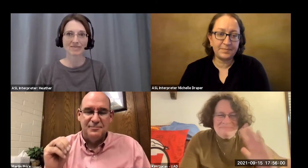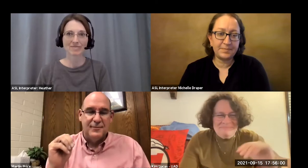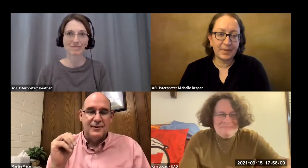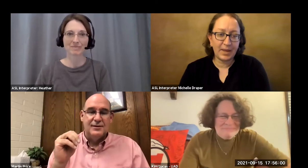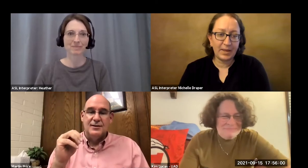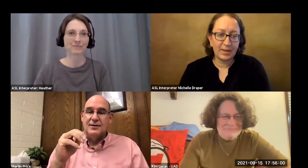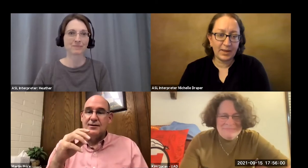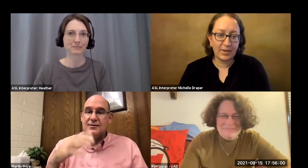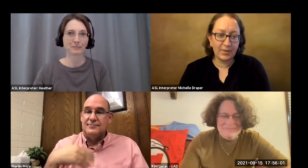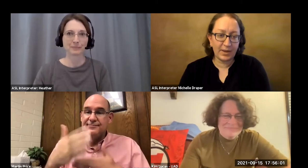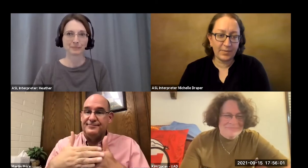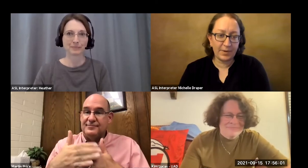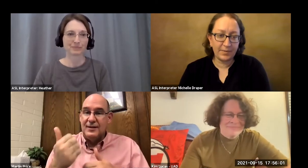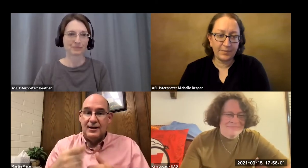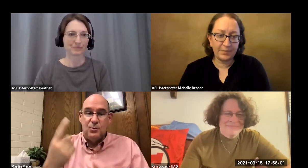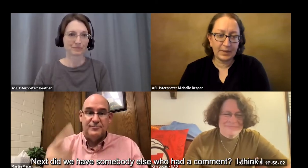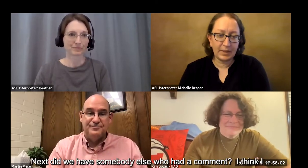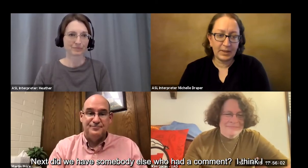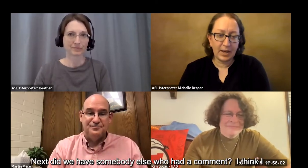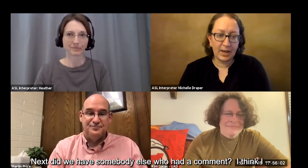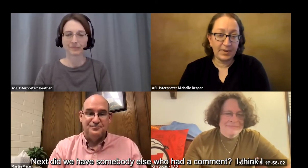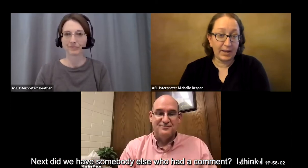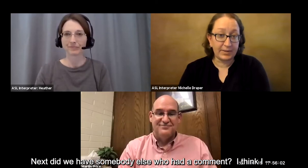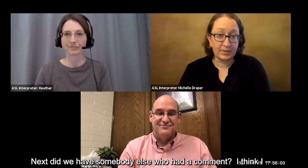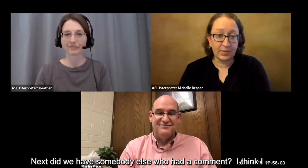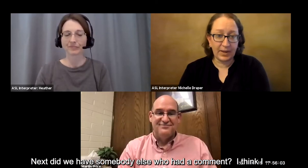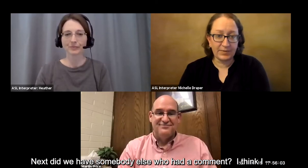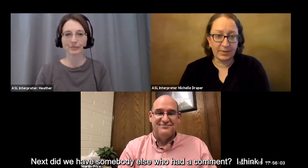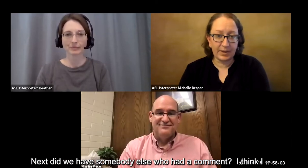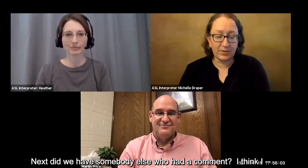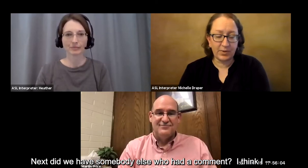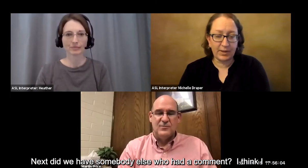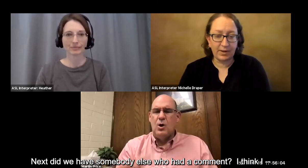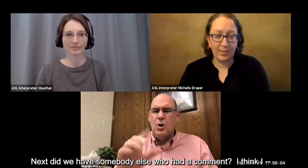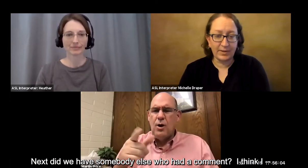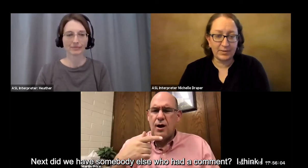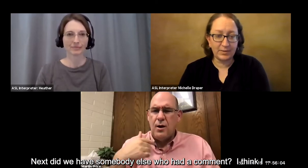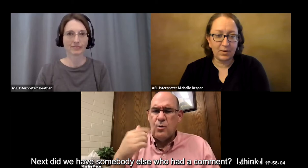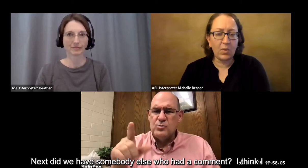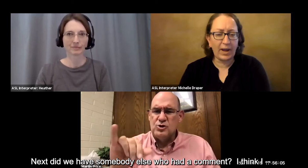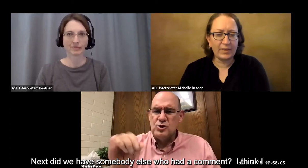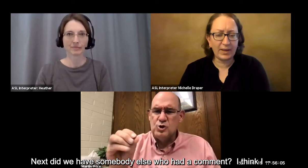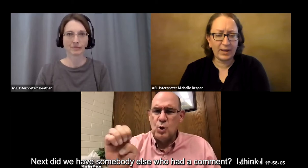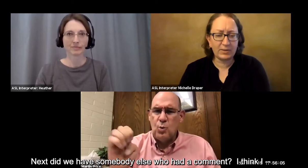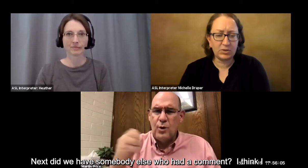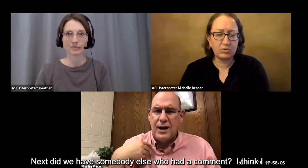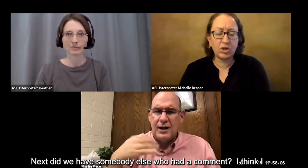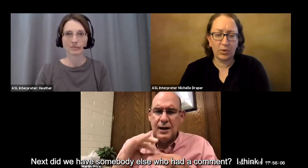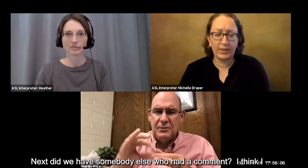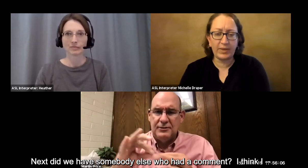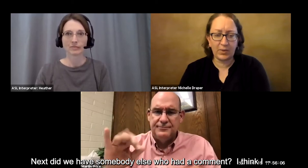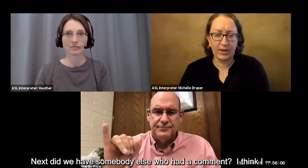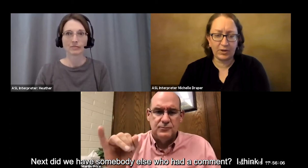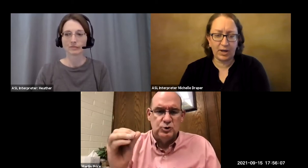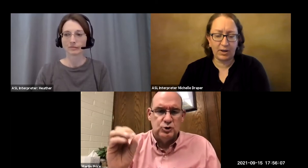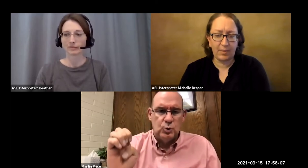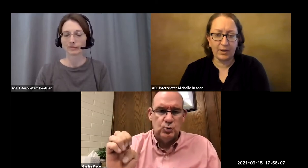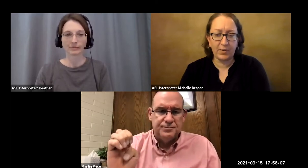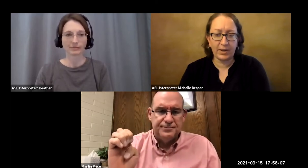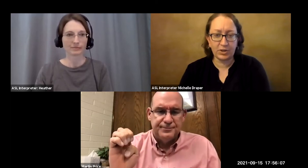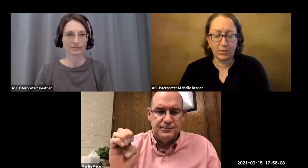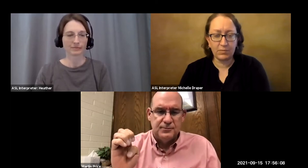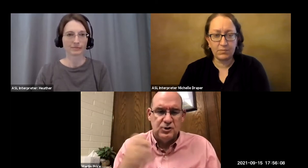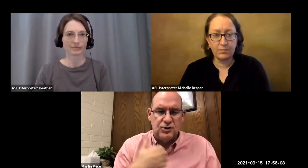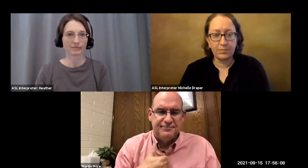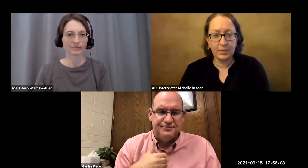have. Thank you, Kim. Next, did we have somebody else who had a comment? Oh, Joe, I think you had a